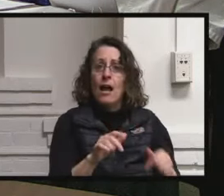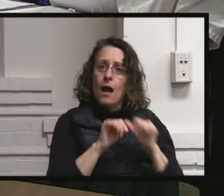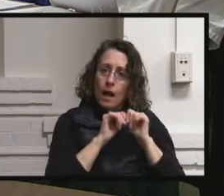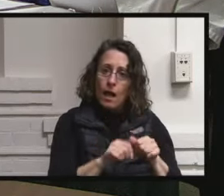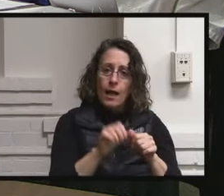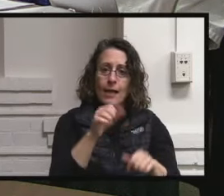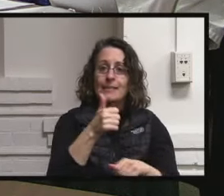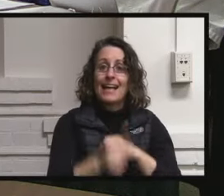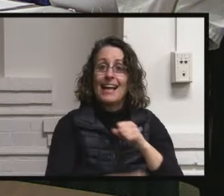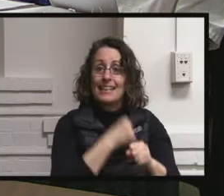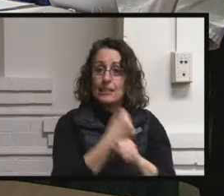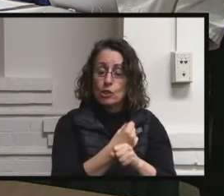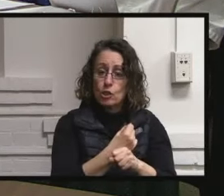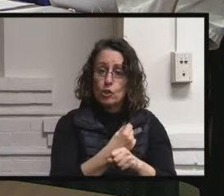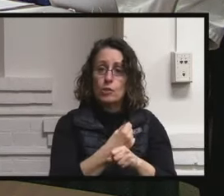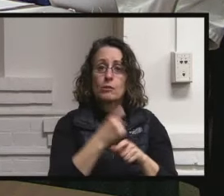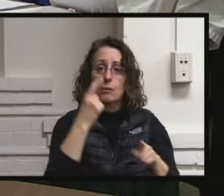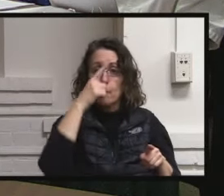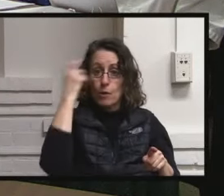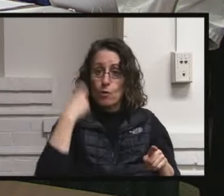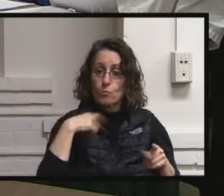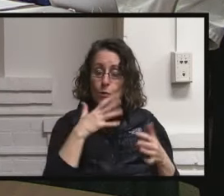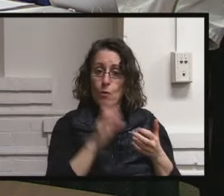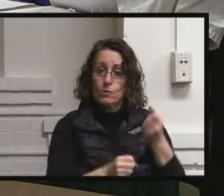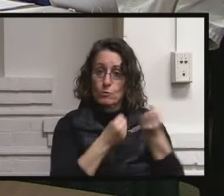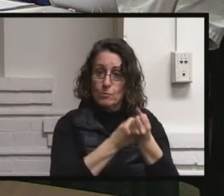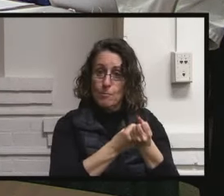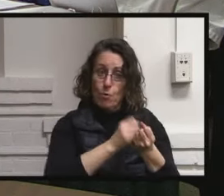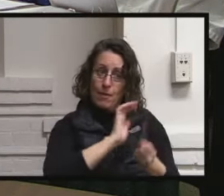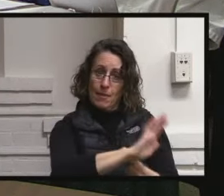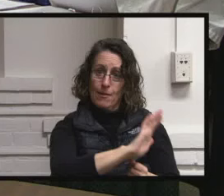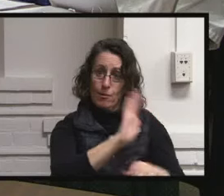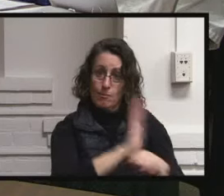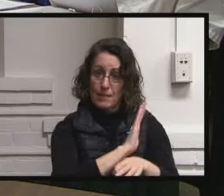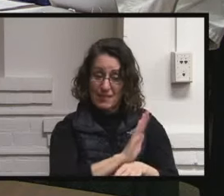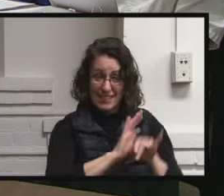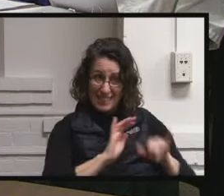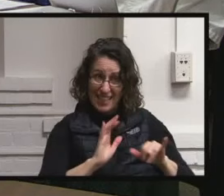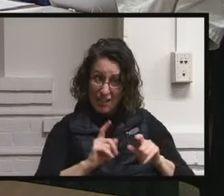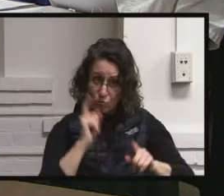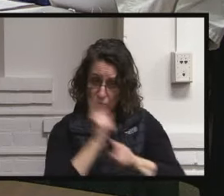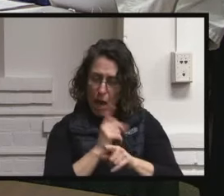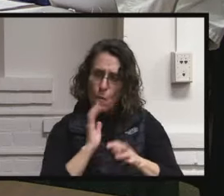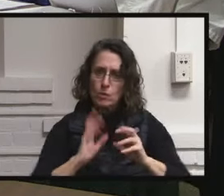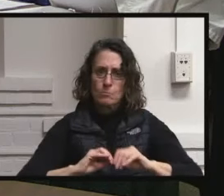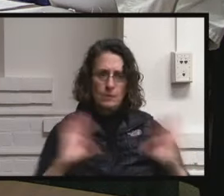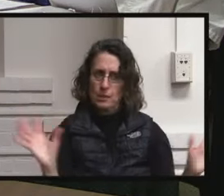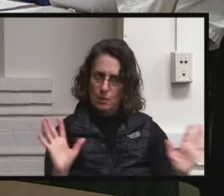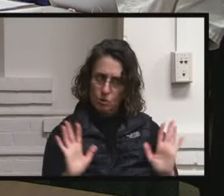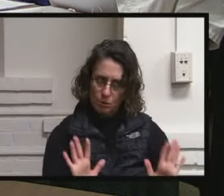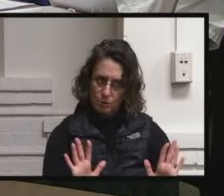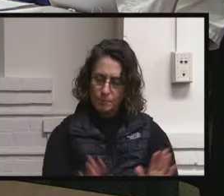years in order to support this business. I want to make sure that the precise terms are very clear. Okay.